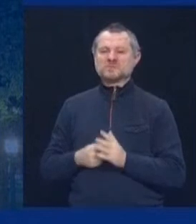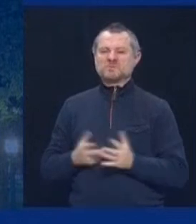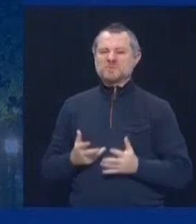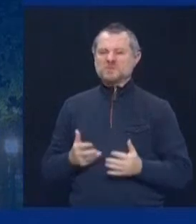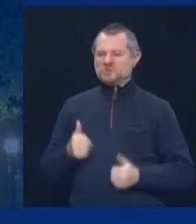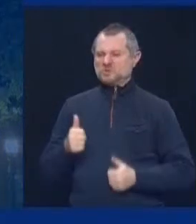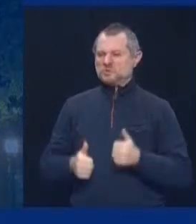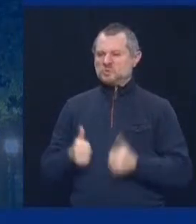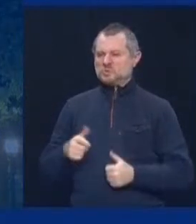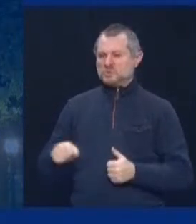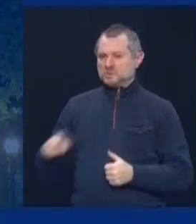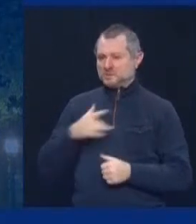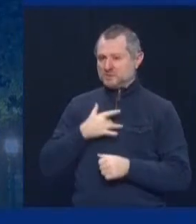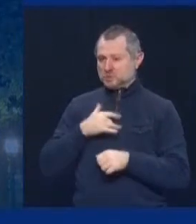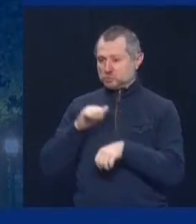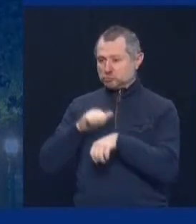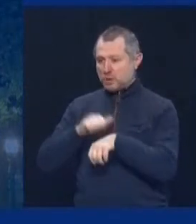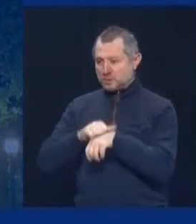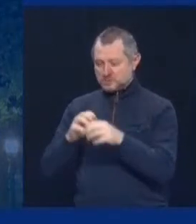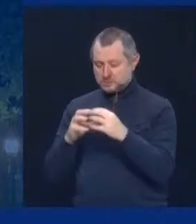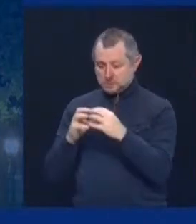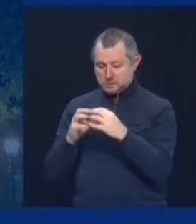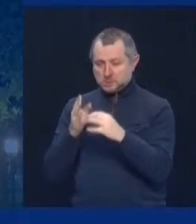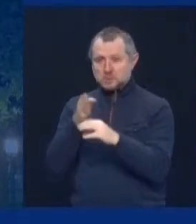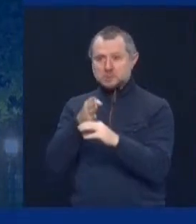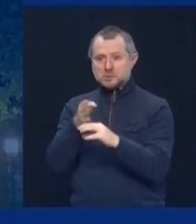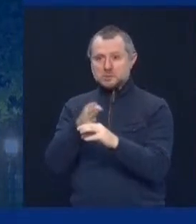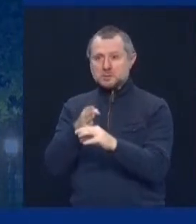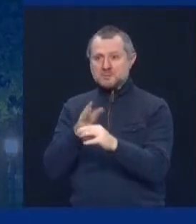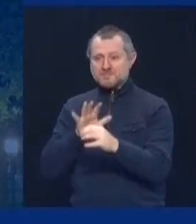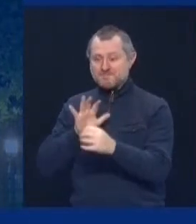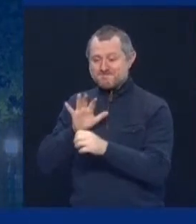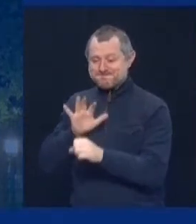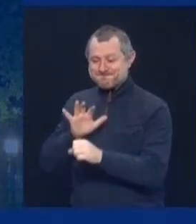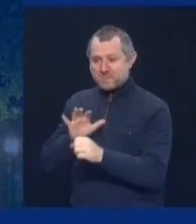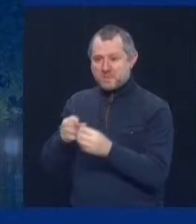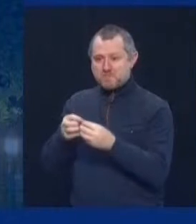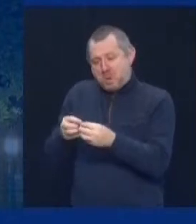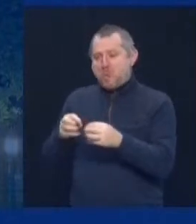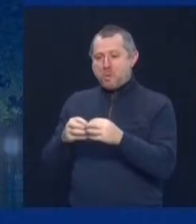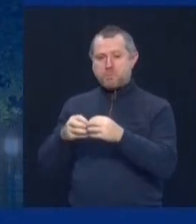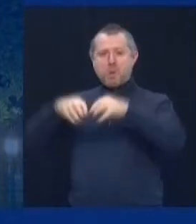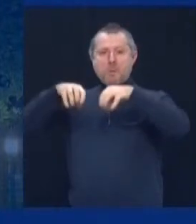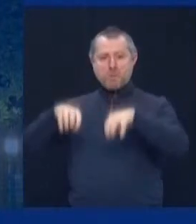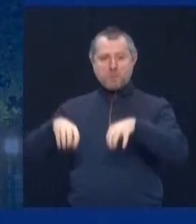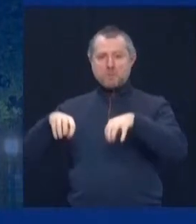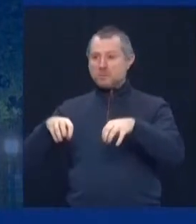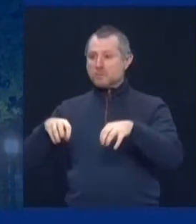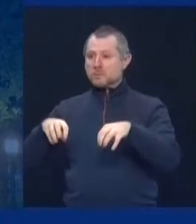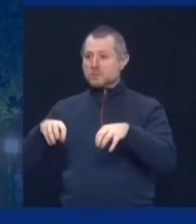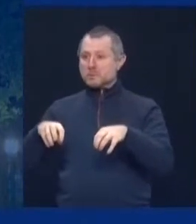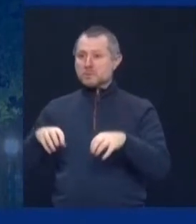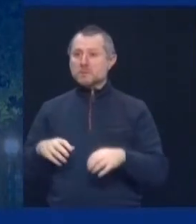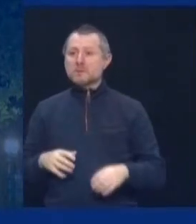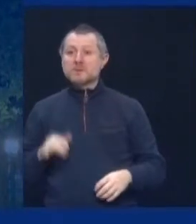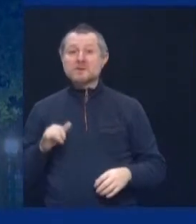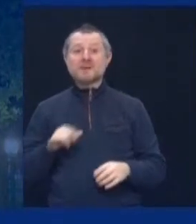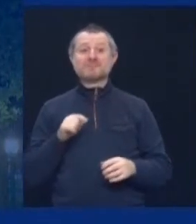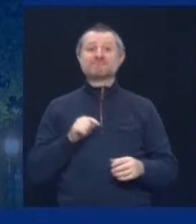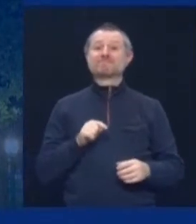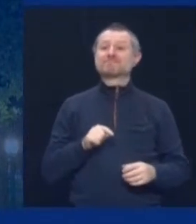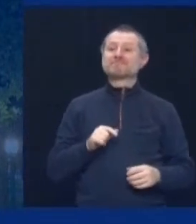stone, little crack, but you put it under pressure. And then the pressure